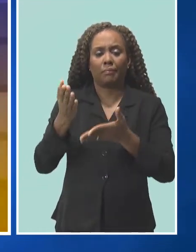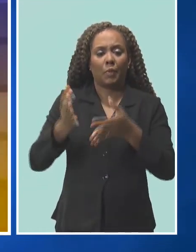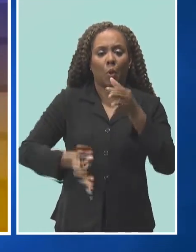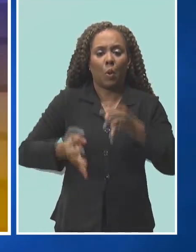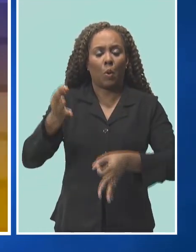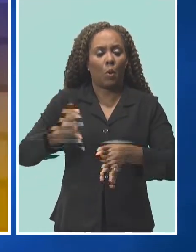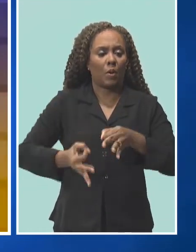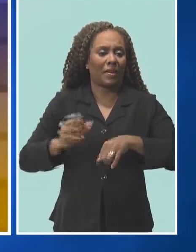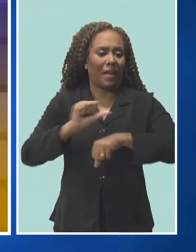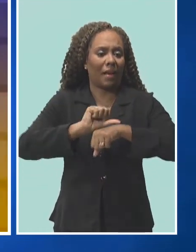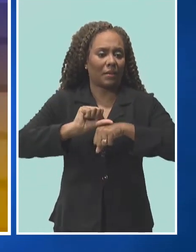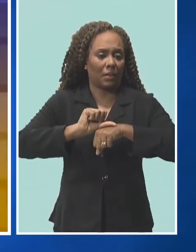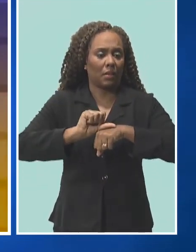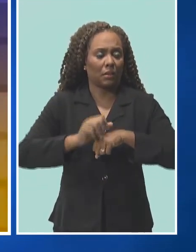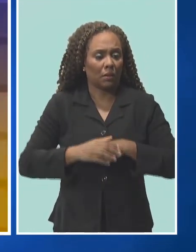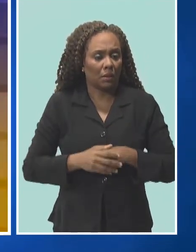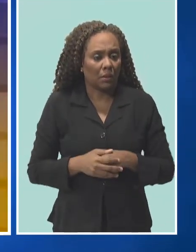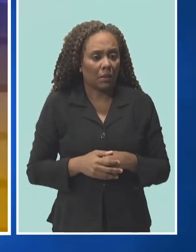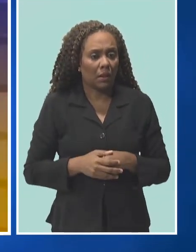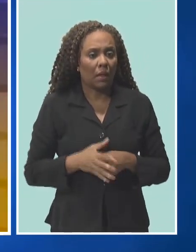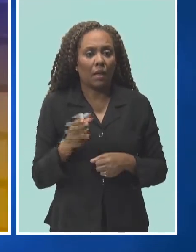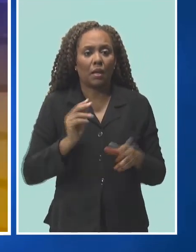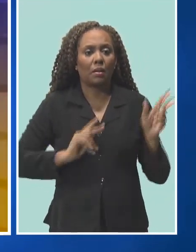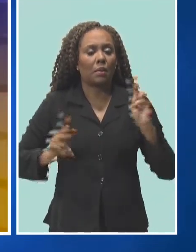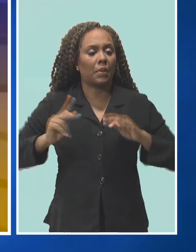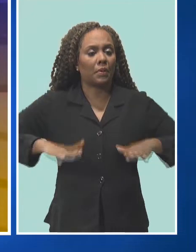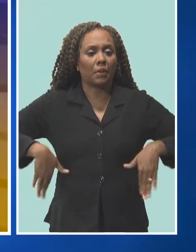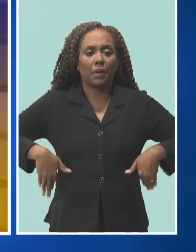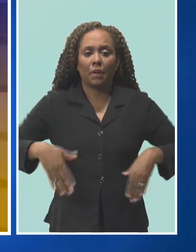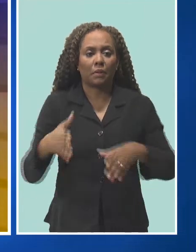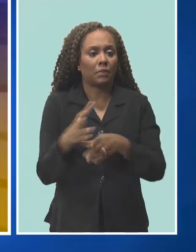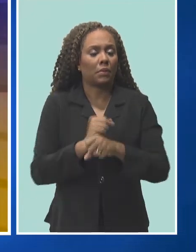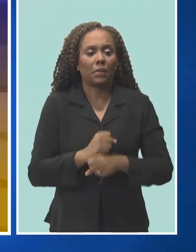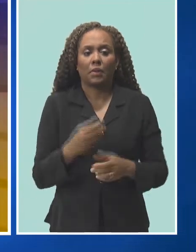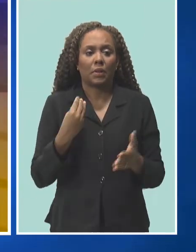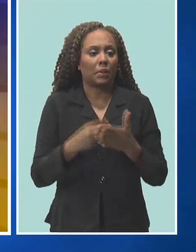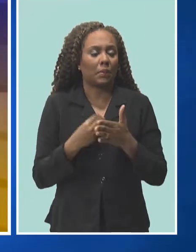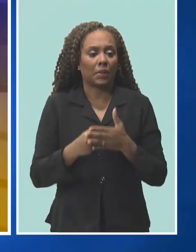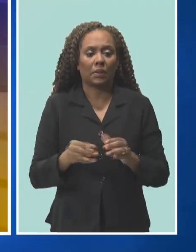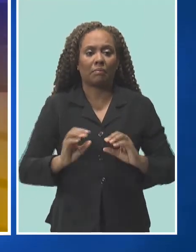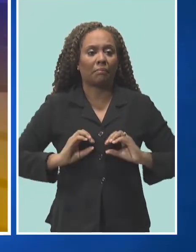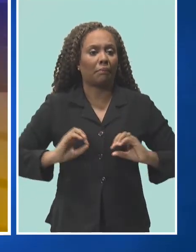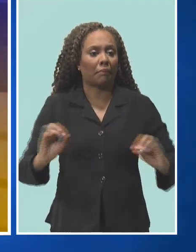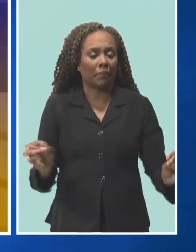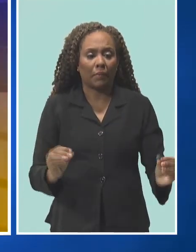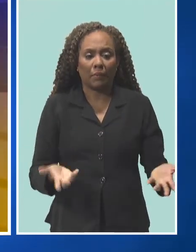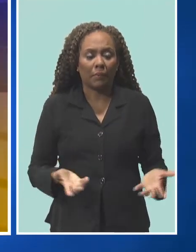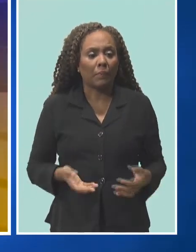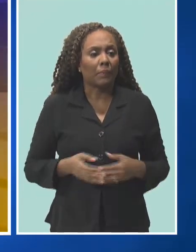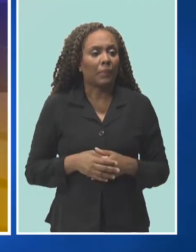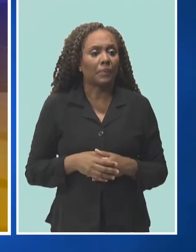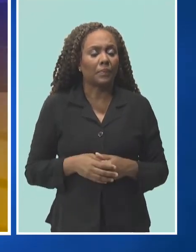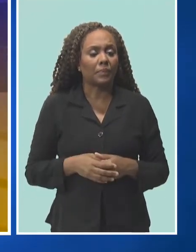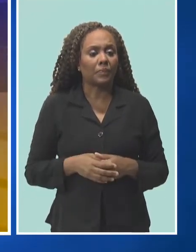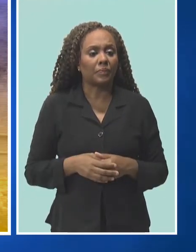workers and these persons have not received any awards that the court would have allowed them.